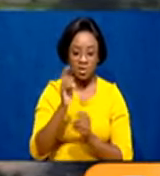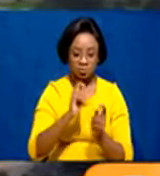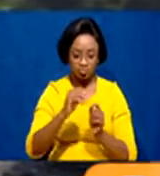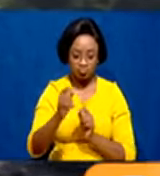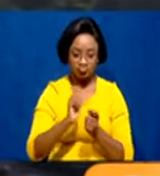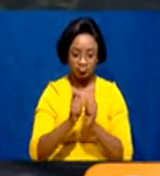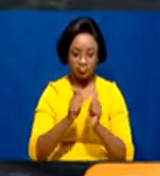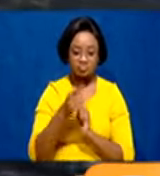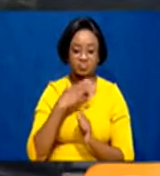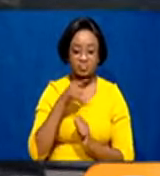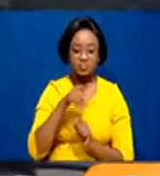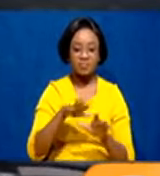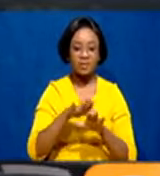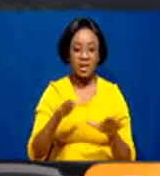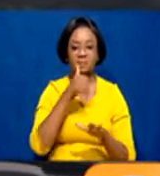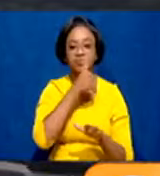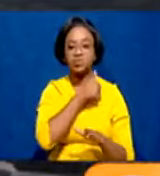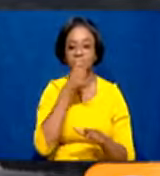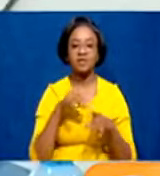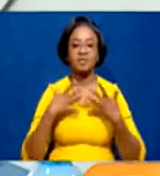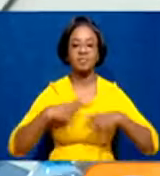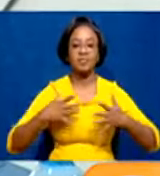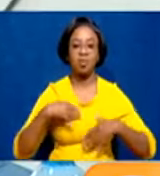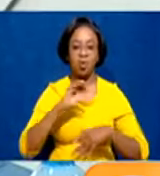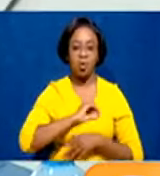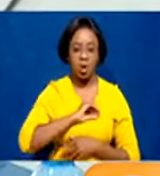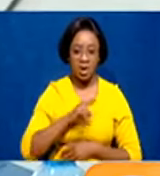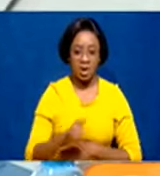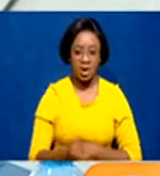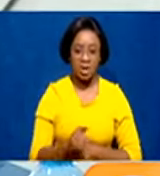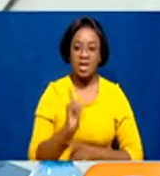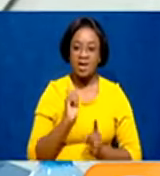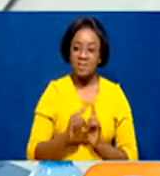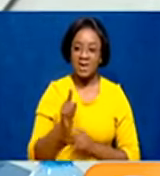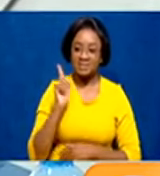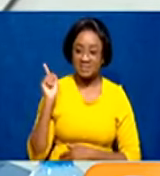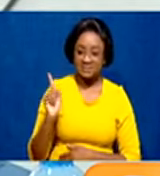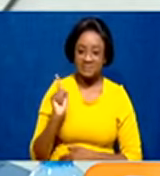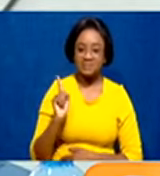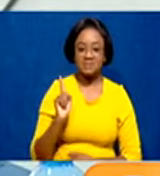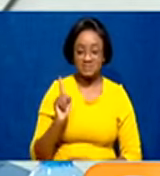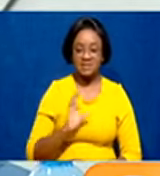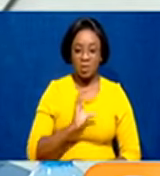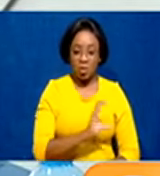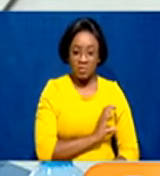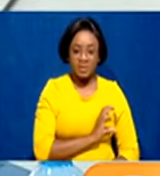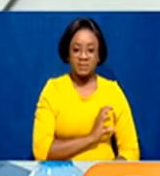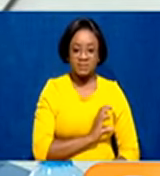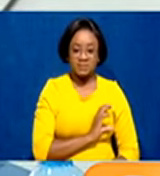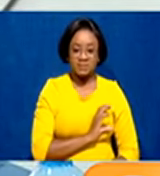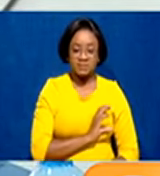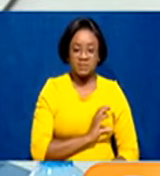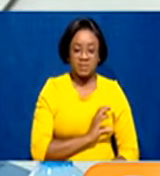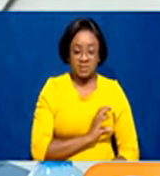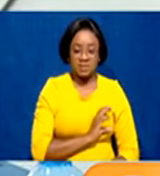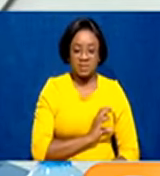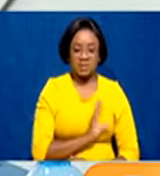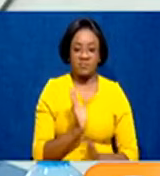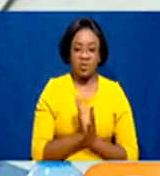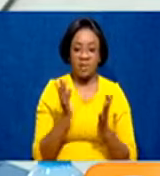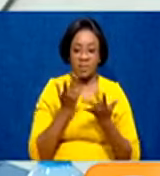allocate COMESA grounds to private entities, a move that David Kosing, led Public Investments, Commercial Affairs and Energy